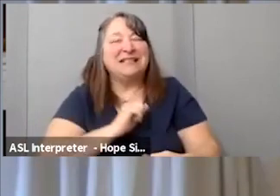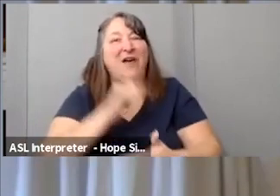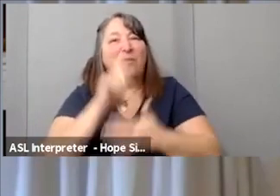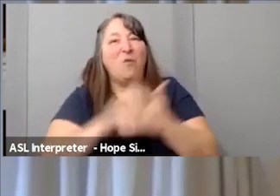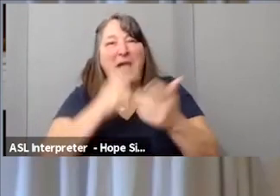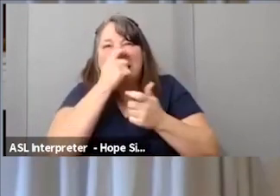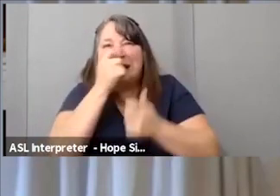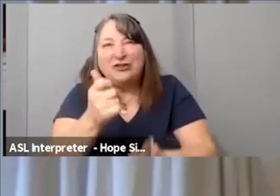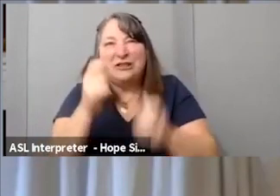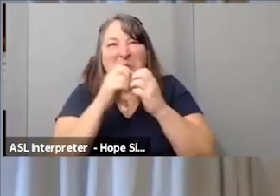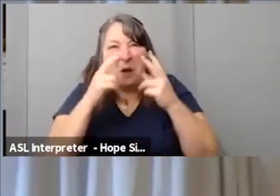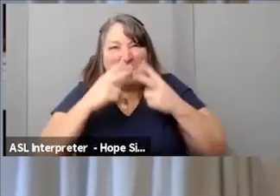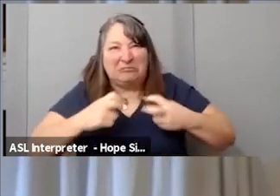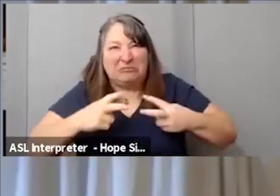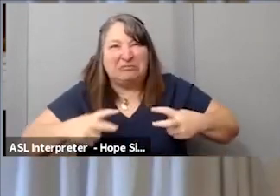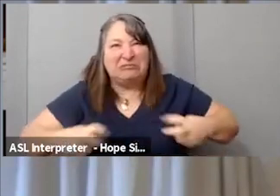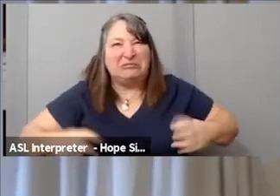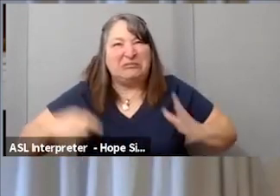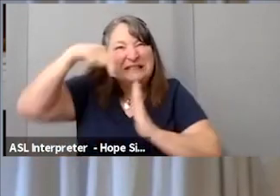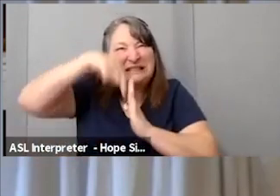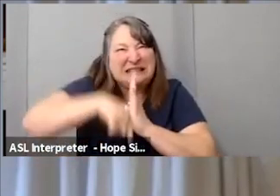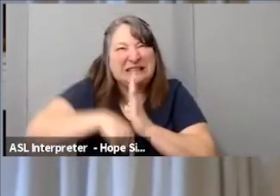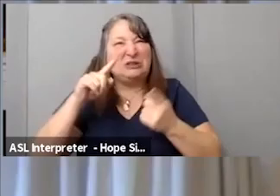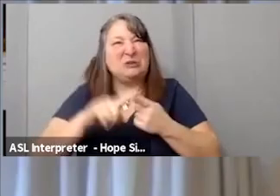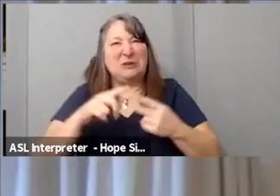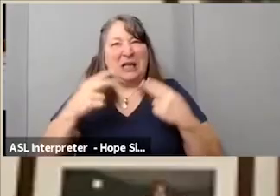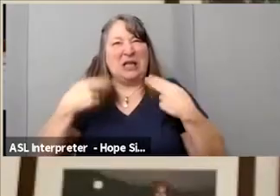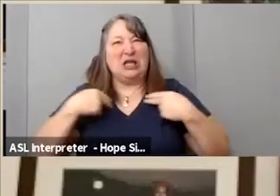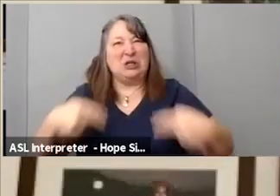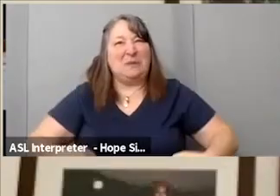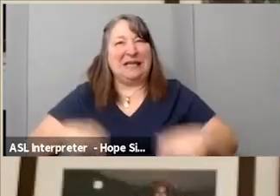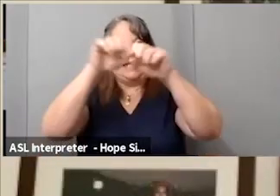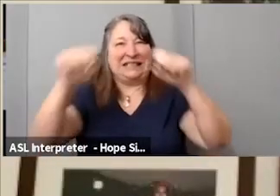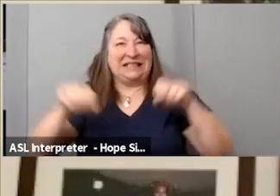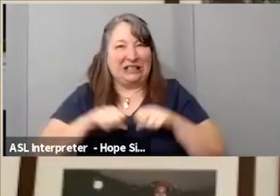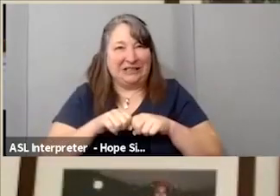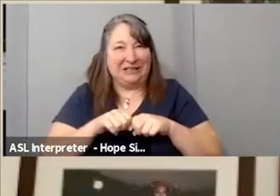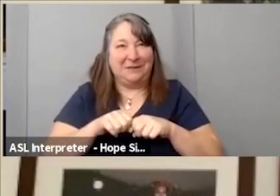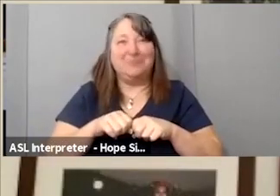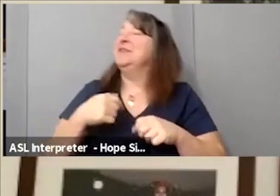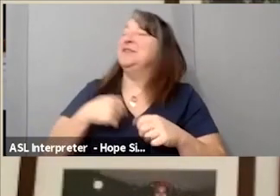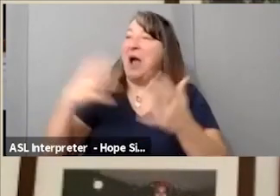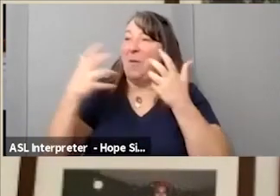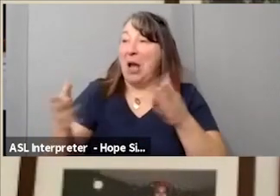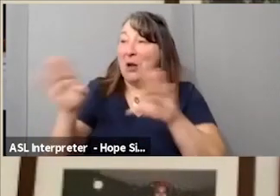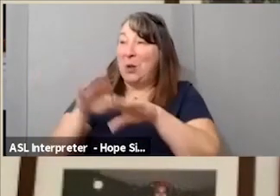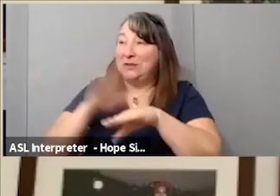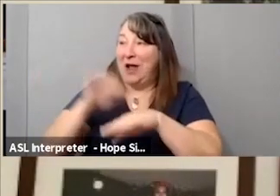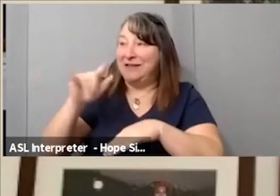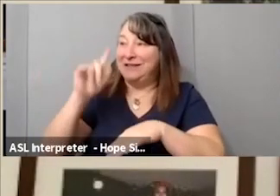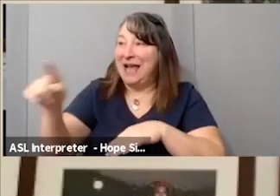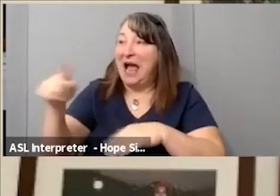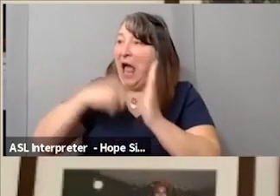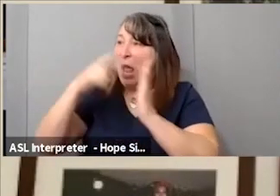deeper and diving deeper into the human condition. So I want to close the loop on this, because I've read that you